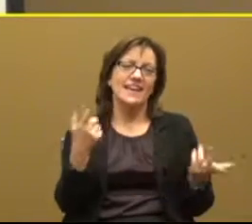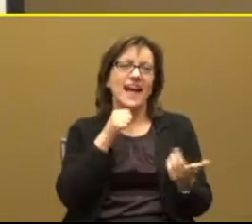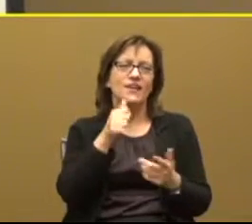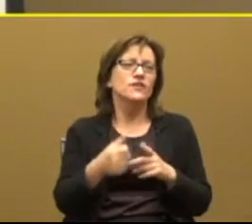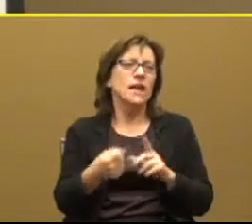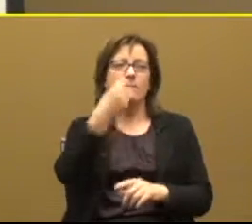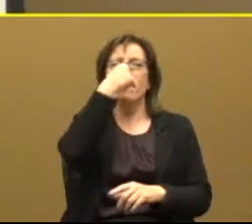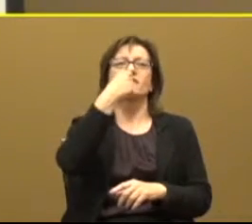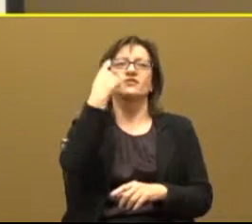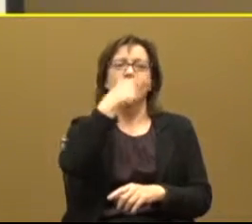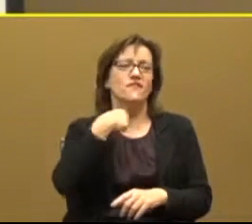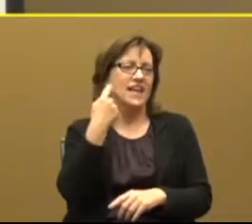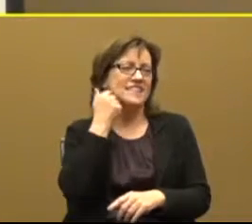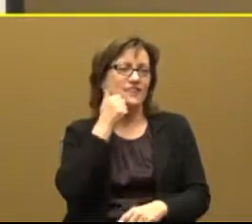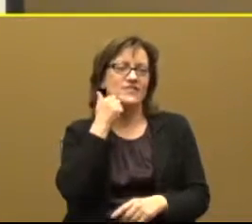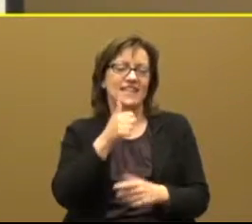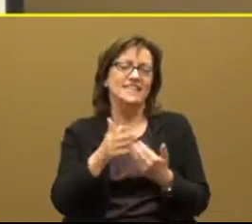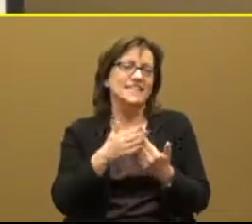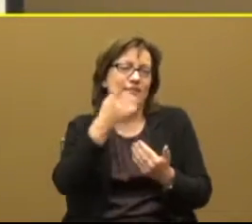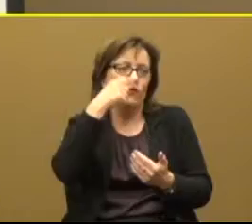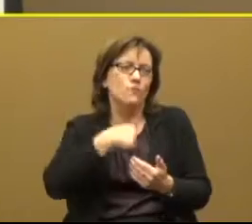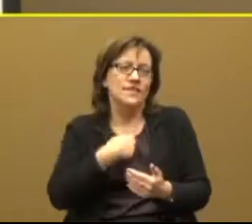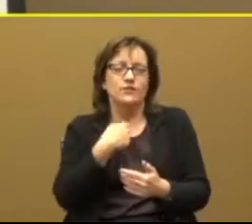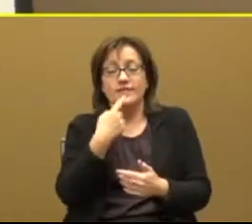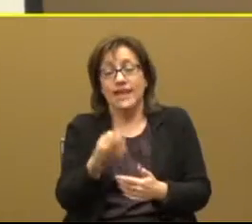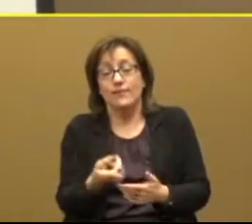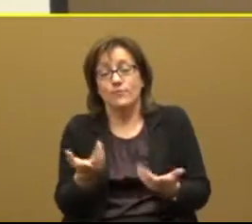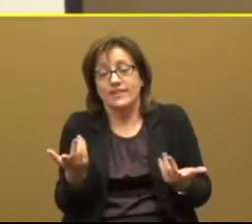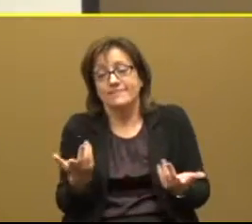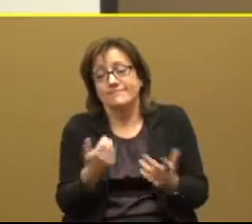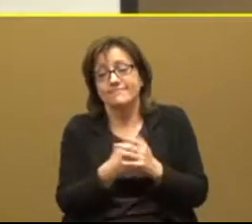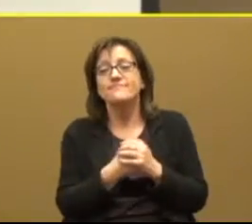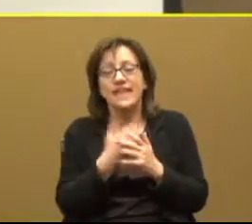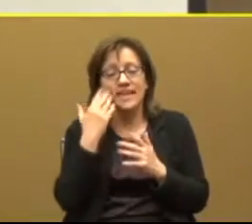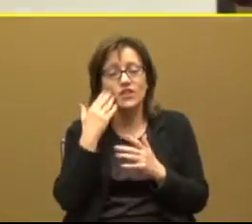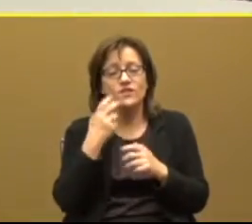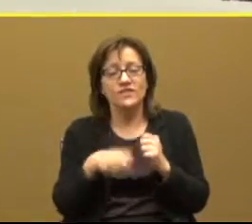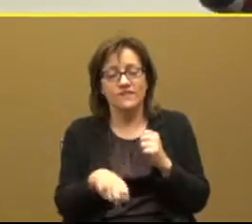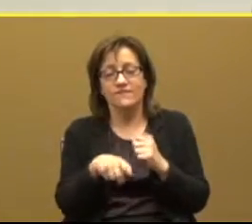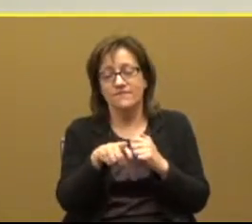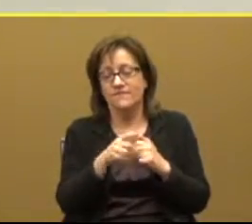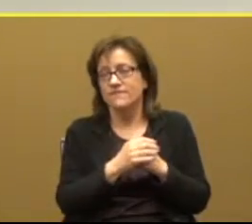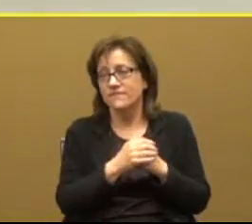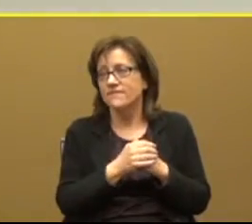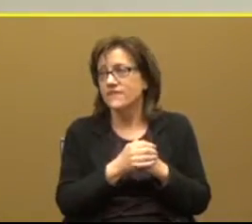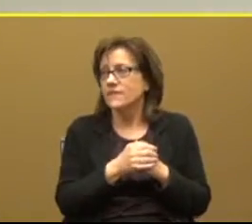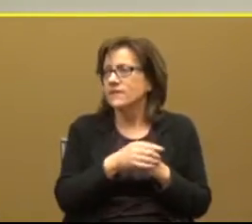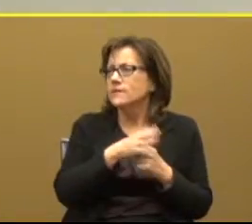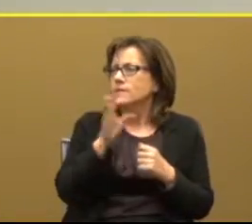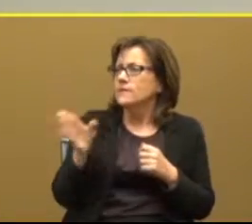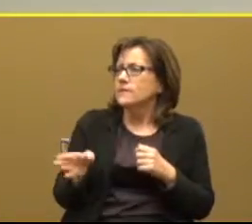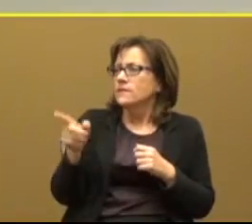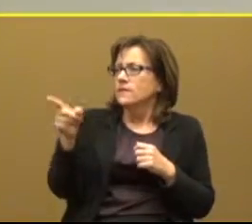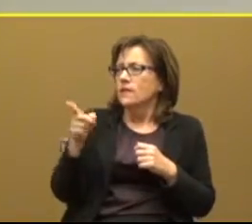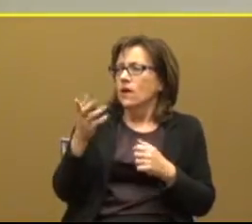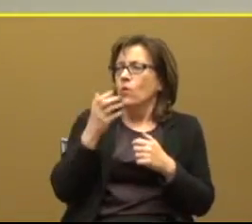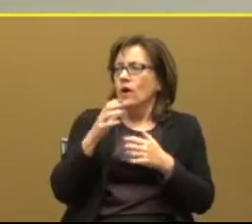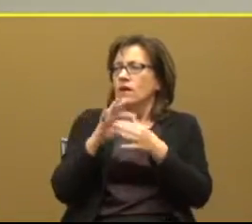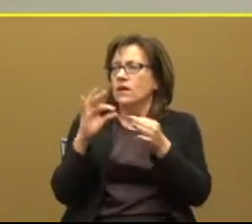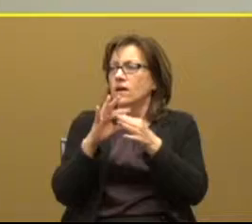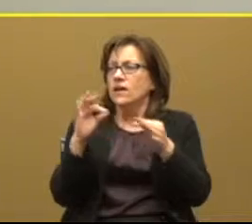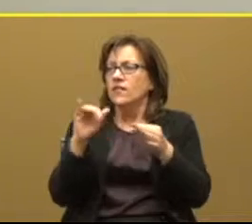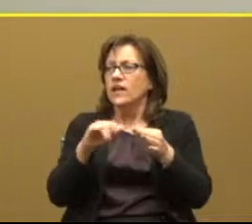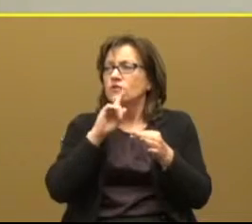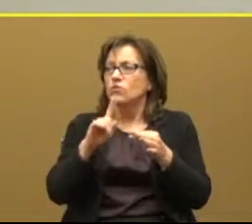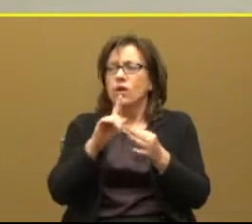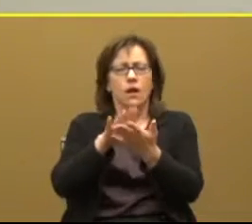day. So we can talk. It's good stuff. Yes? I just wanted to make a comment that it